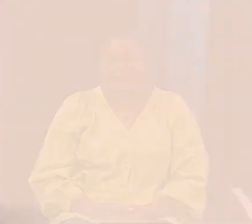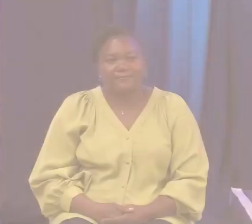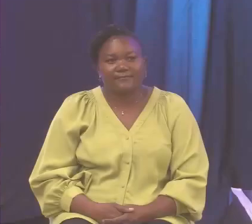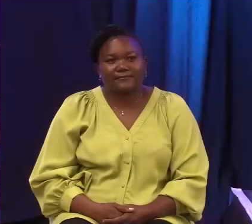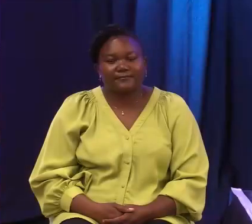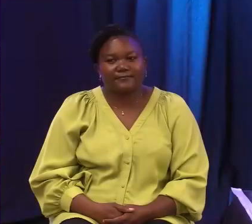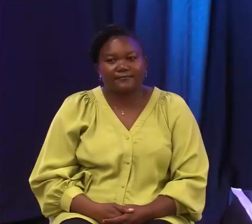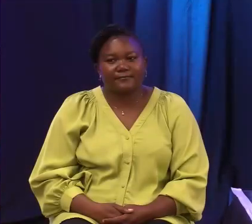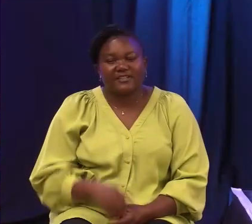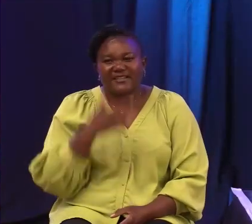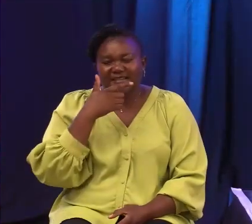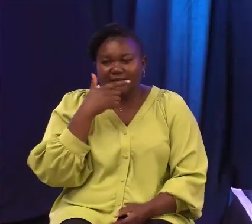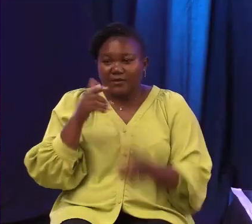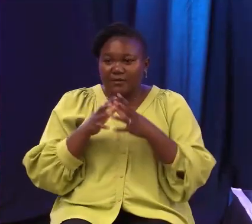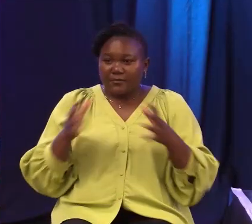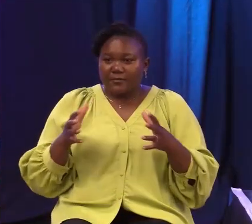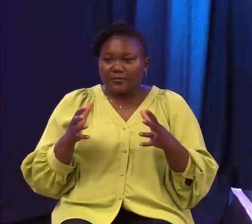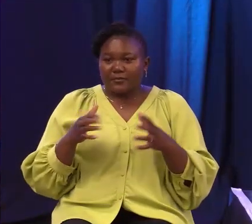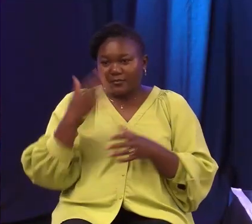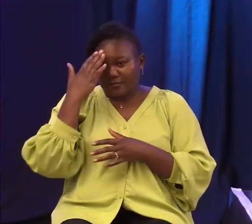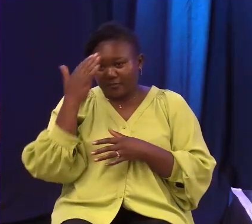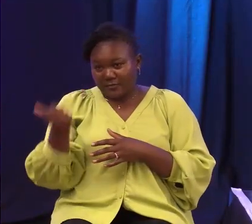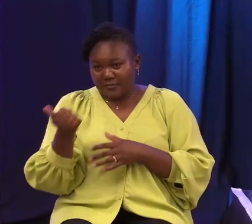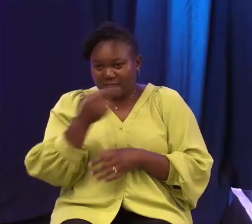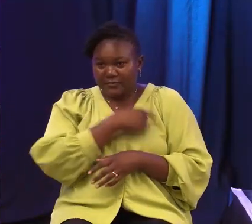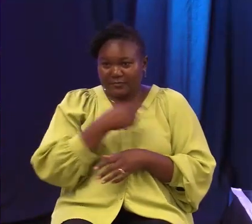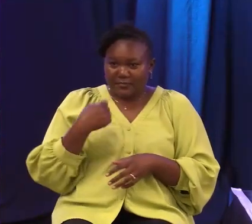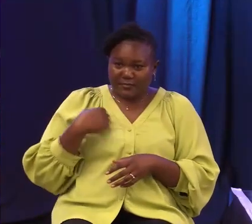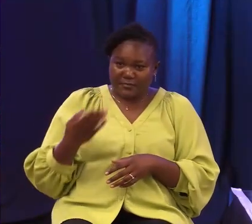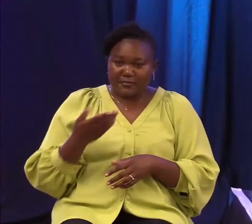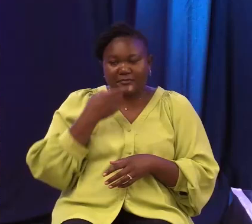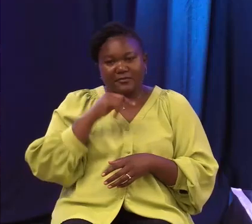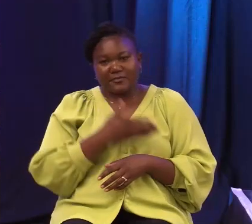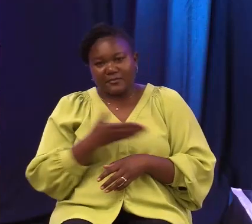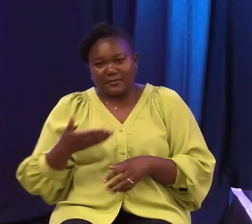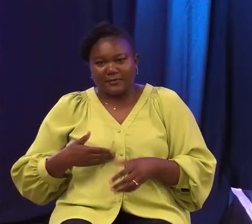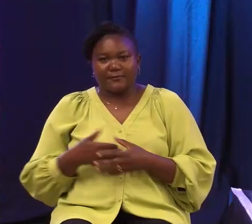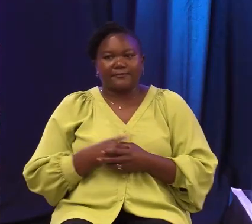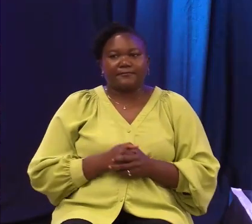Thank you so much. Good afternoon, boys and girls, ladies and gentlemen.